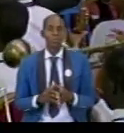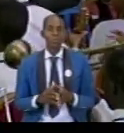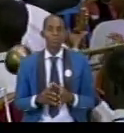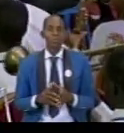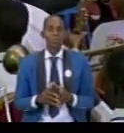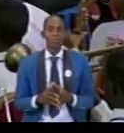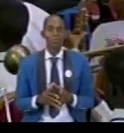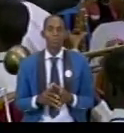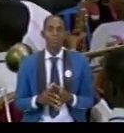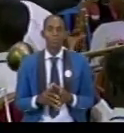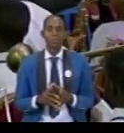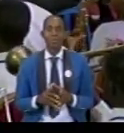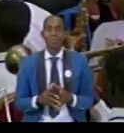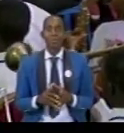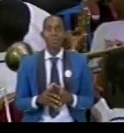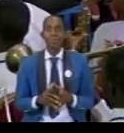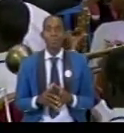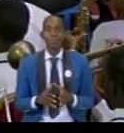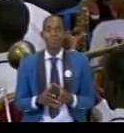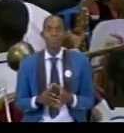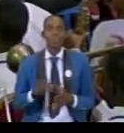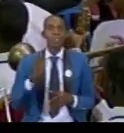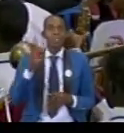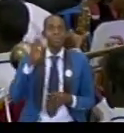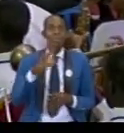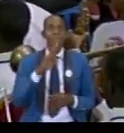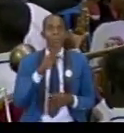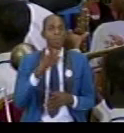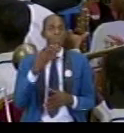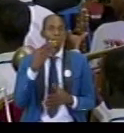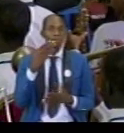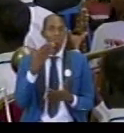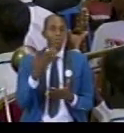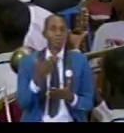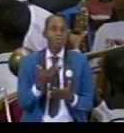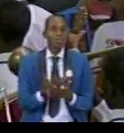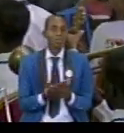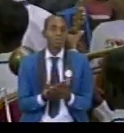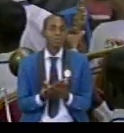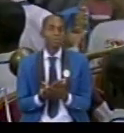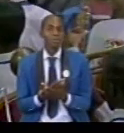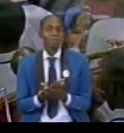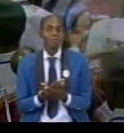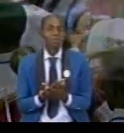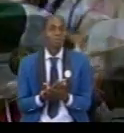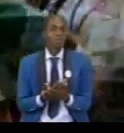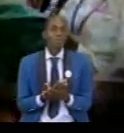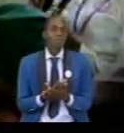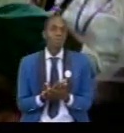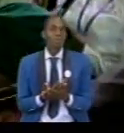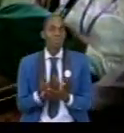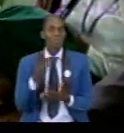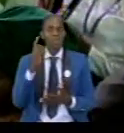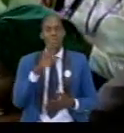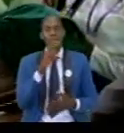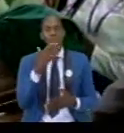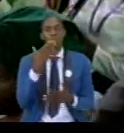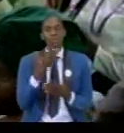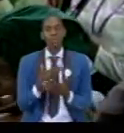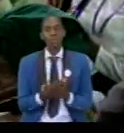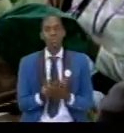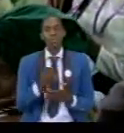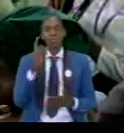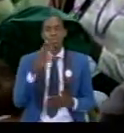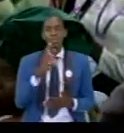Let's sing and rejoice. Let's sing and rejoice. But don't forget, come and we're waiting for you. You gave your life to Christ. You know